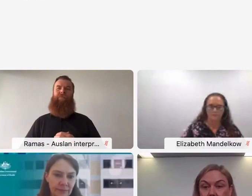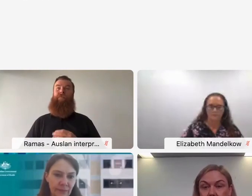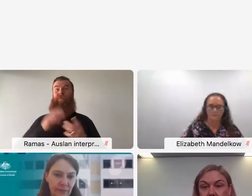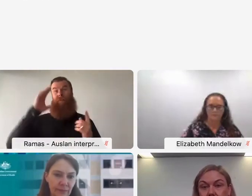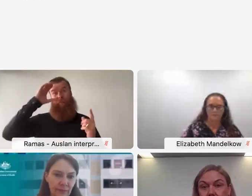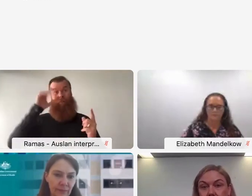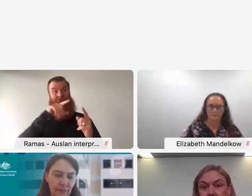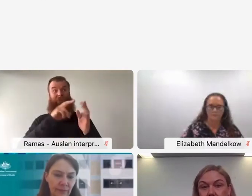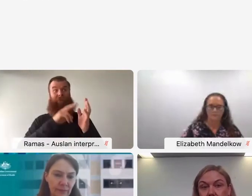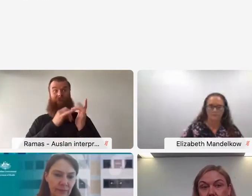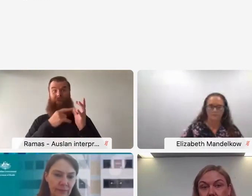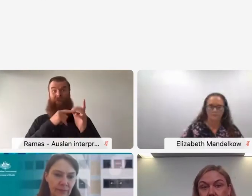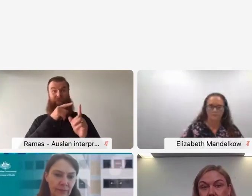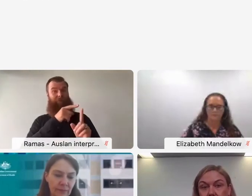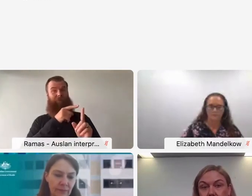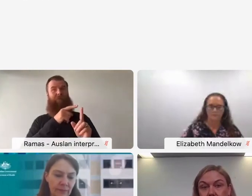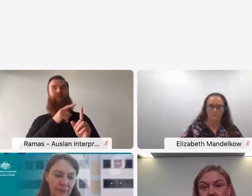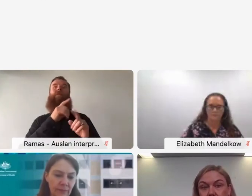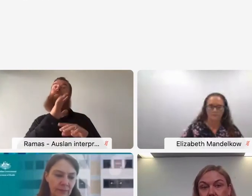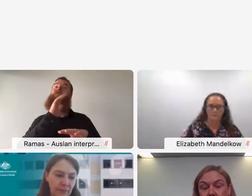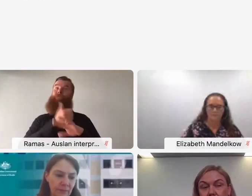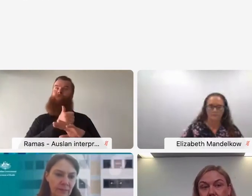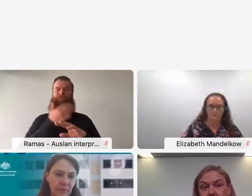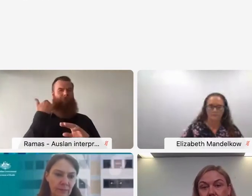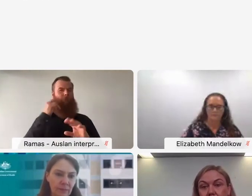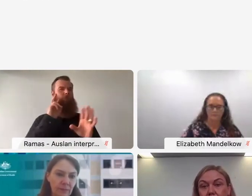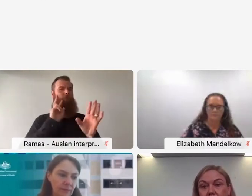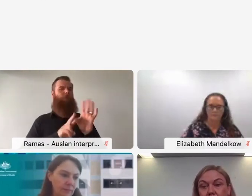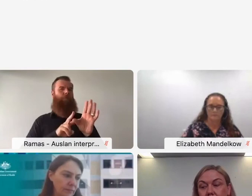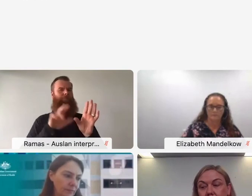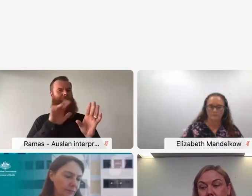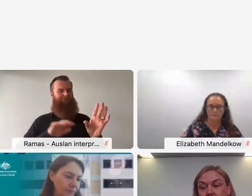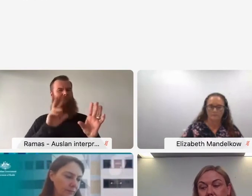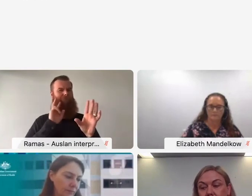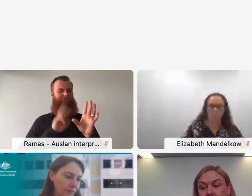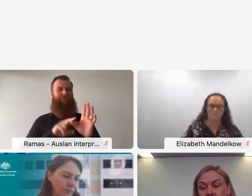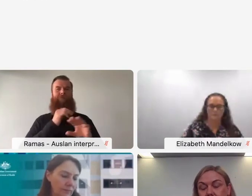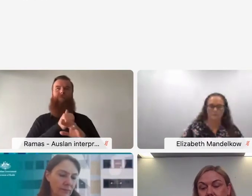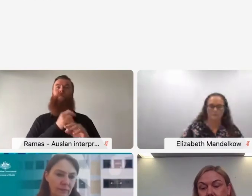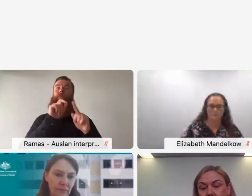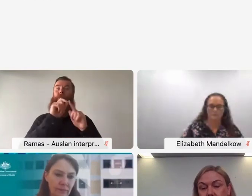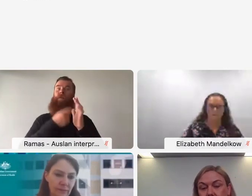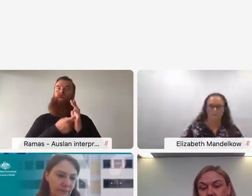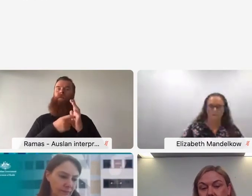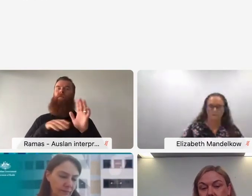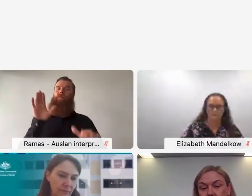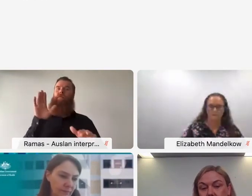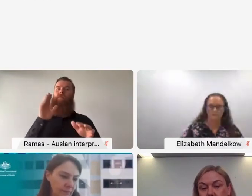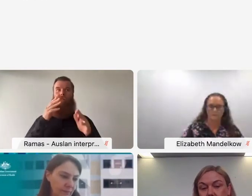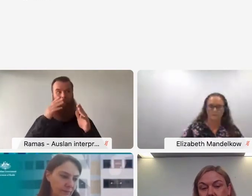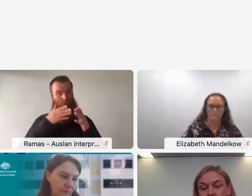introduced, I guess, a couple of years ago, have a permanent residency pathway. So I'm talking about the subclass 491